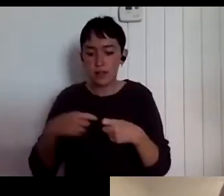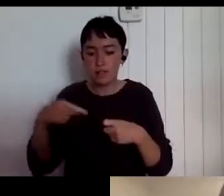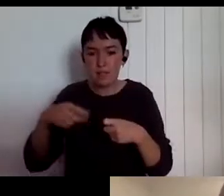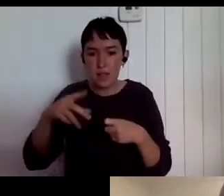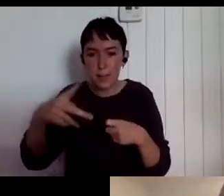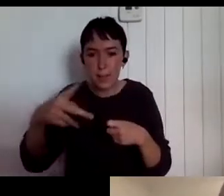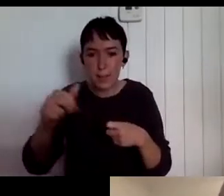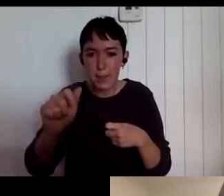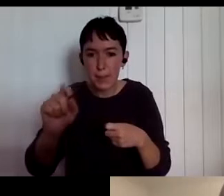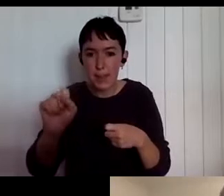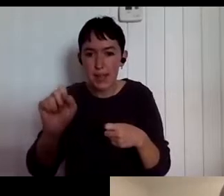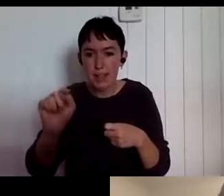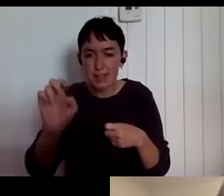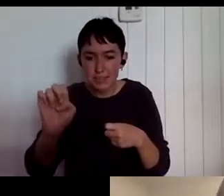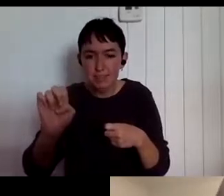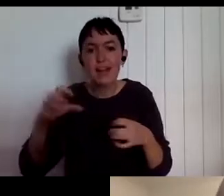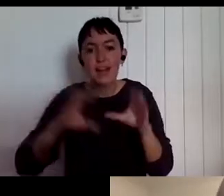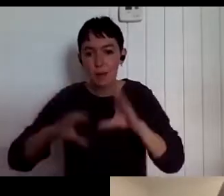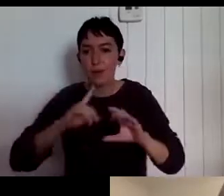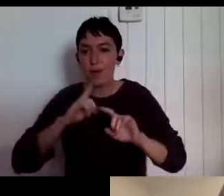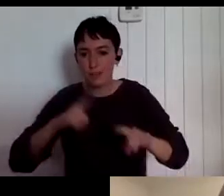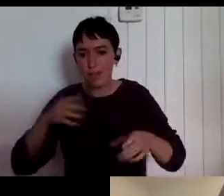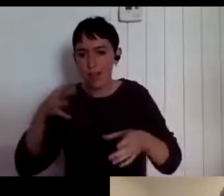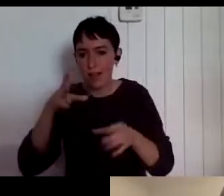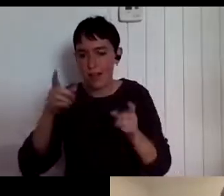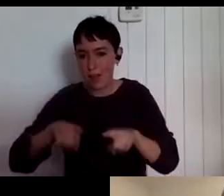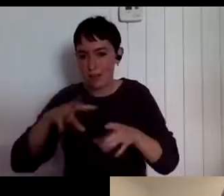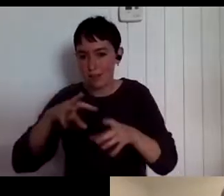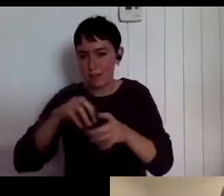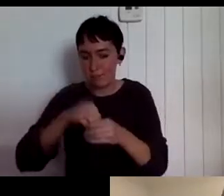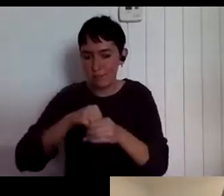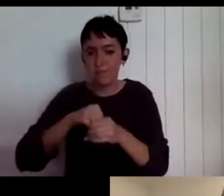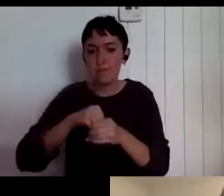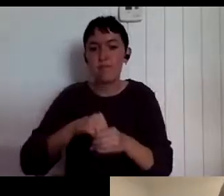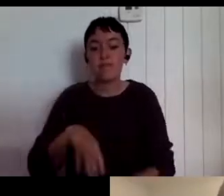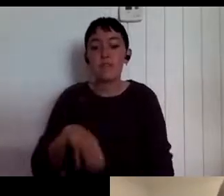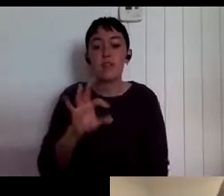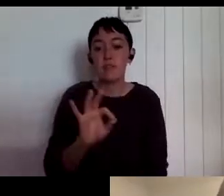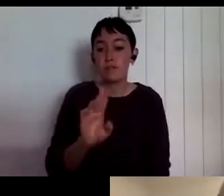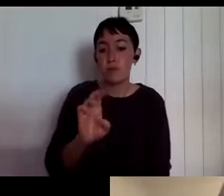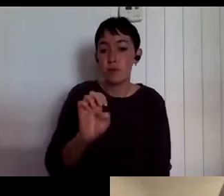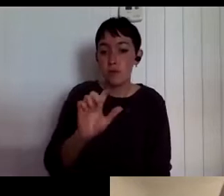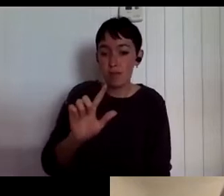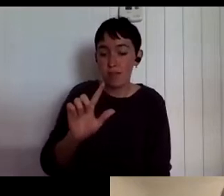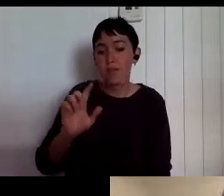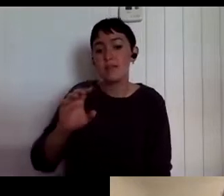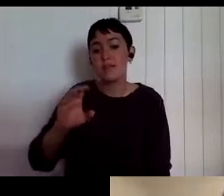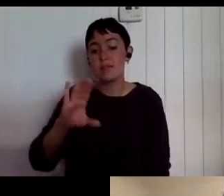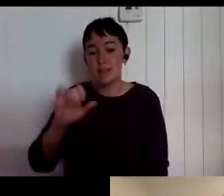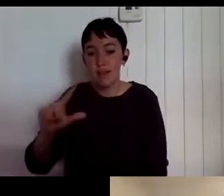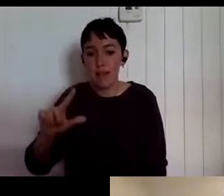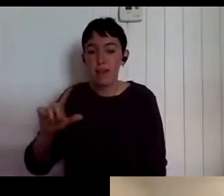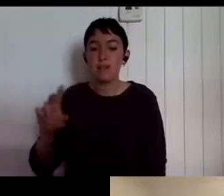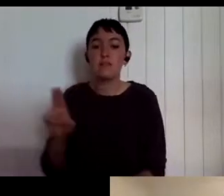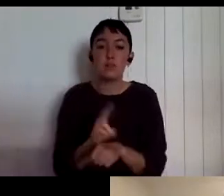there is where that reaction occurs. Whereas in a fuel cell, you're flowing hydrogen gas and oxygen gas into the fuel cell